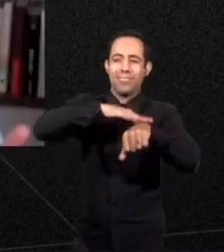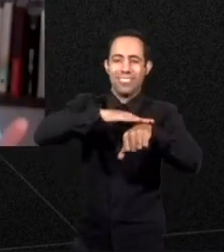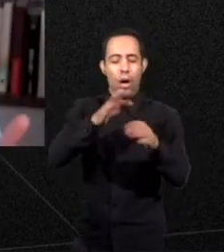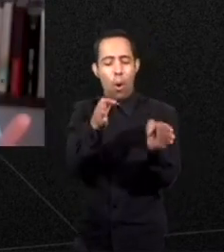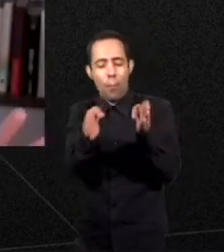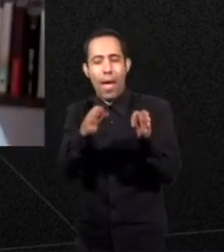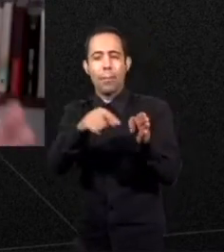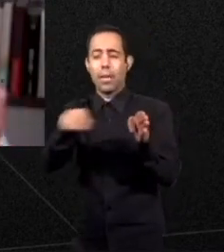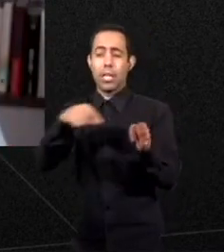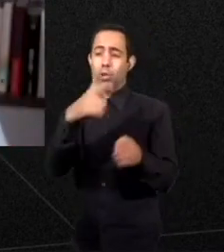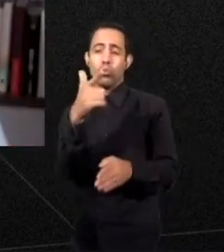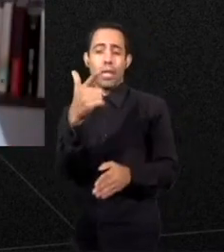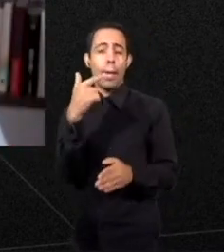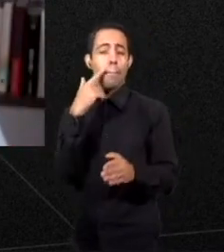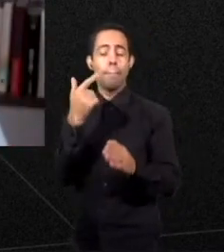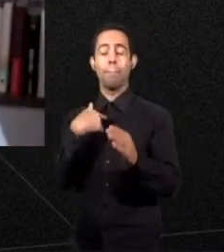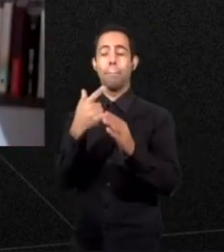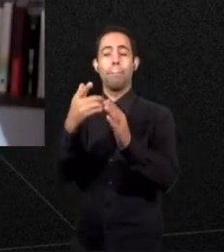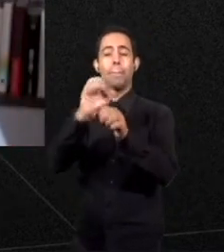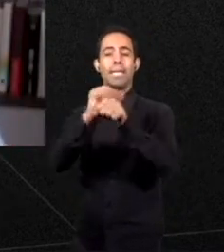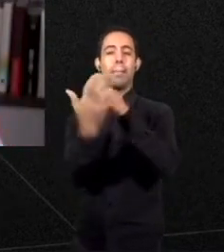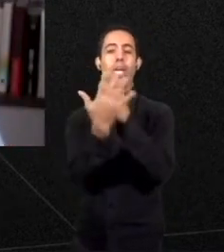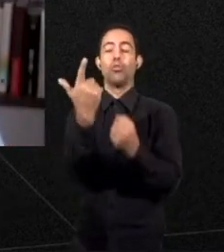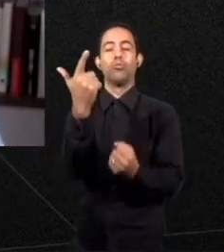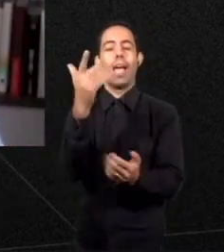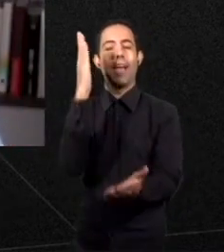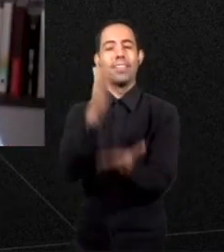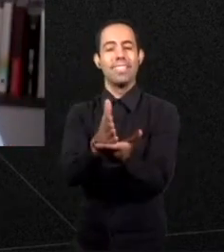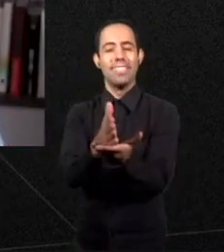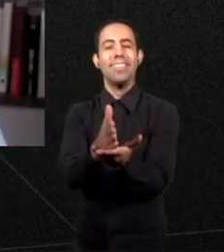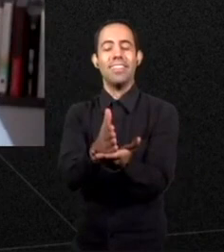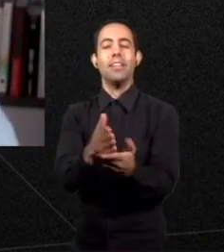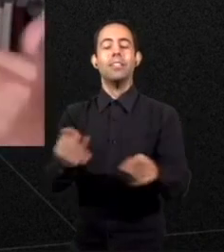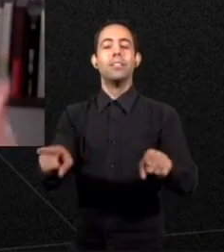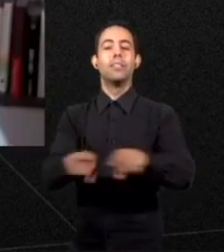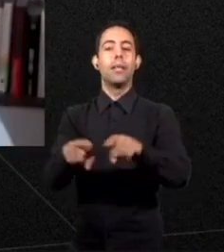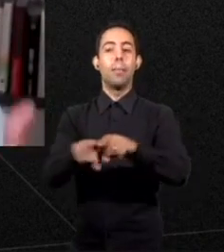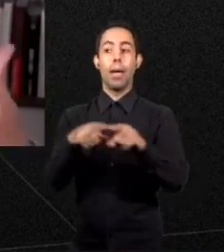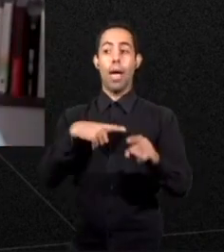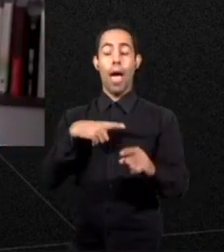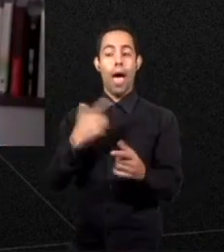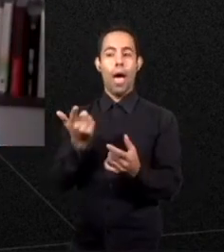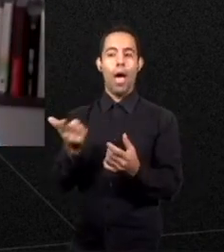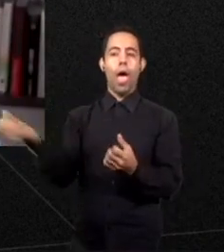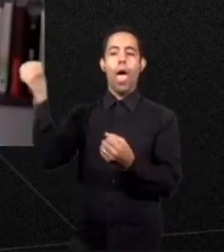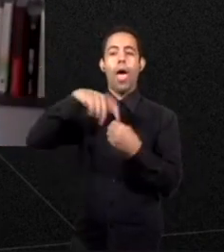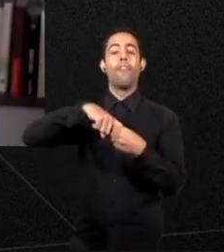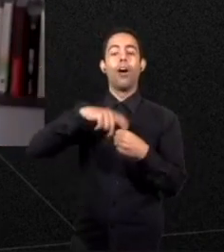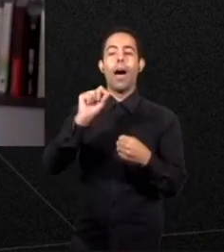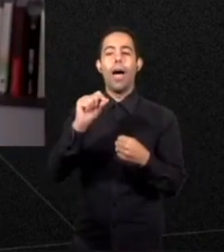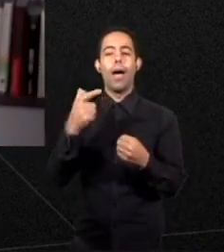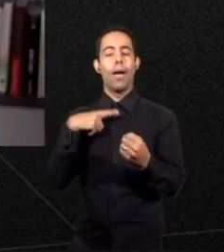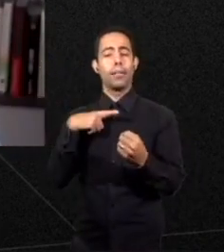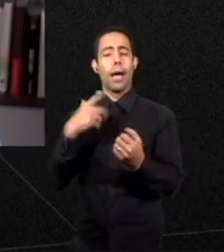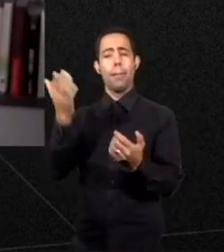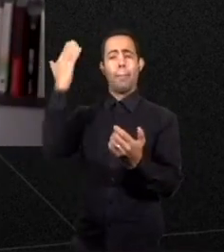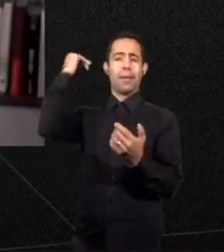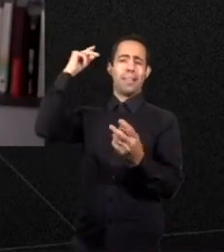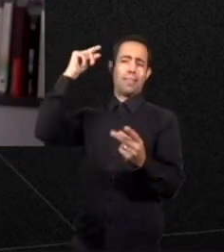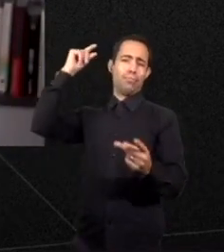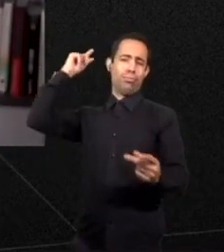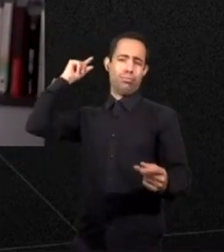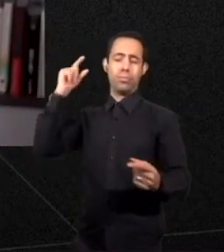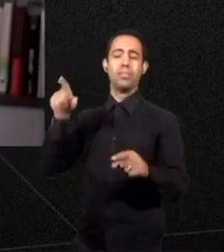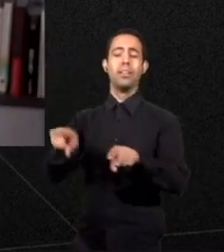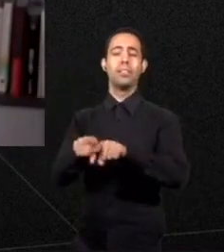to? You need to go back to the Stone Age, to before the agricultural revolution, to